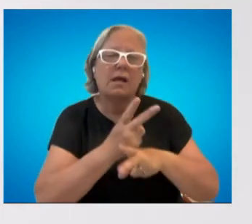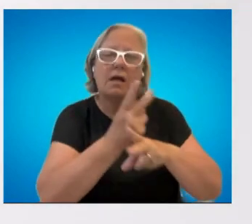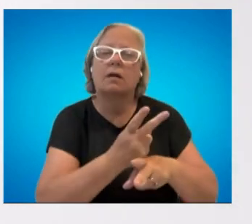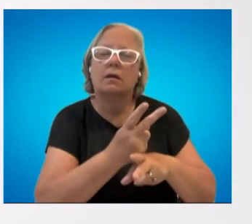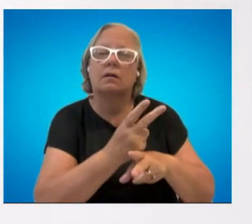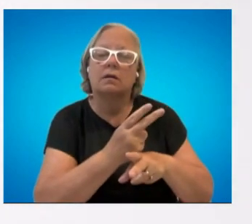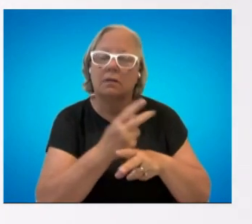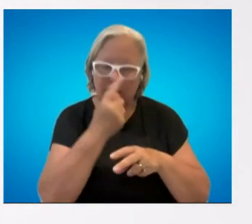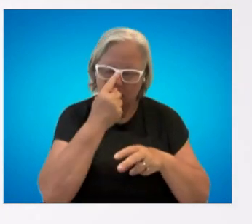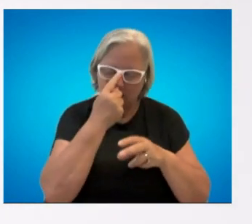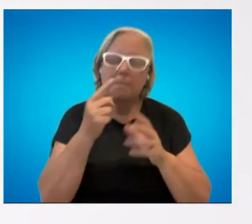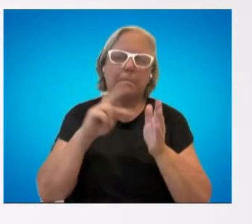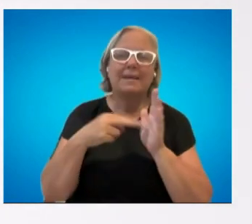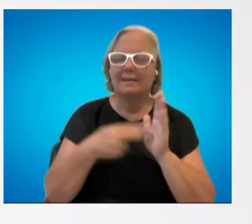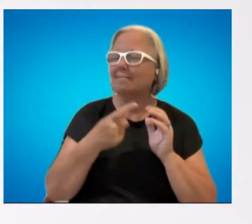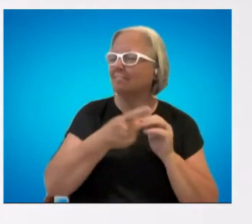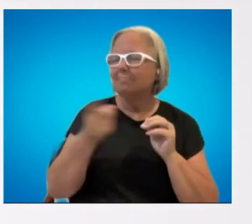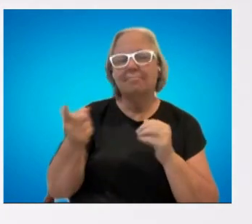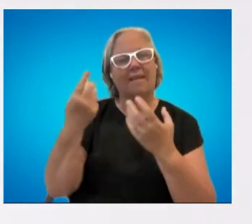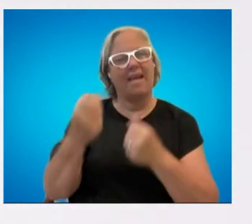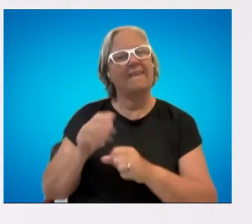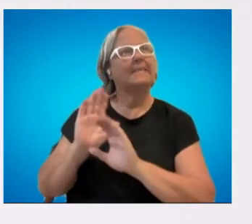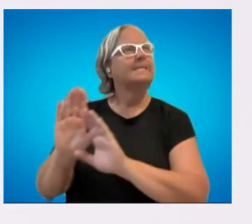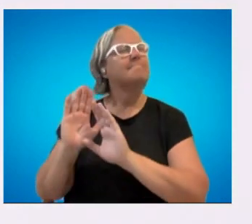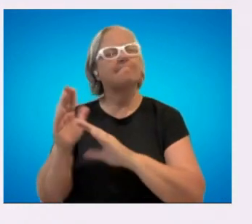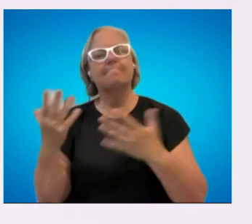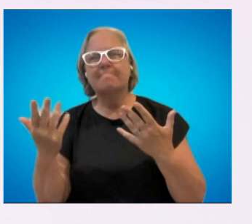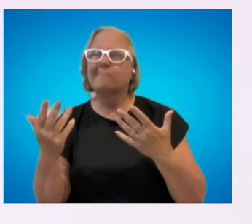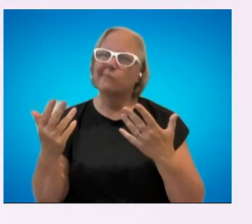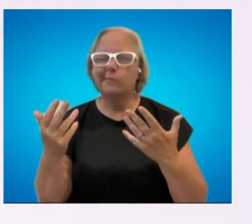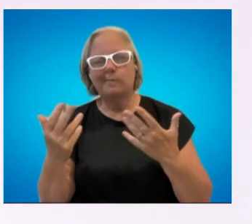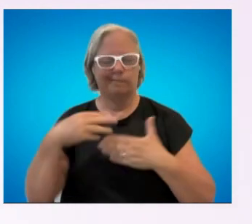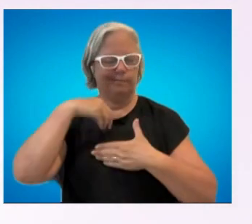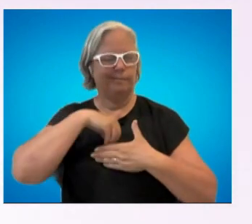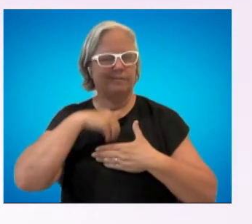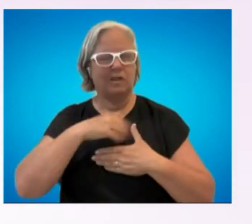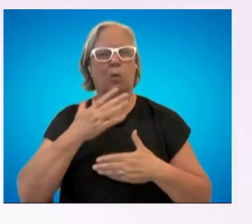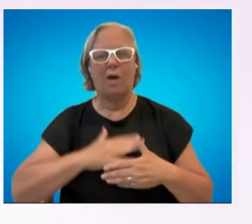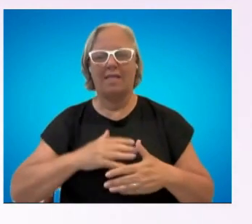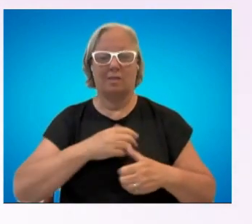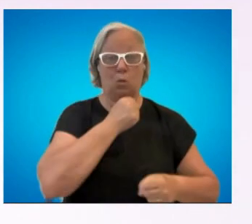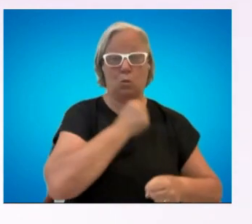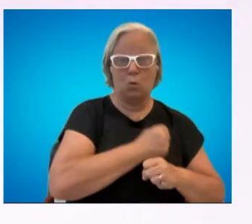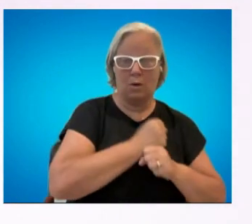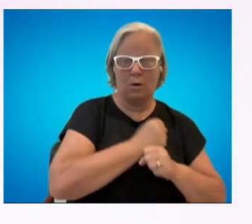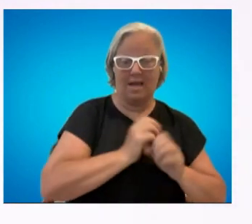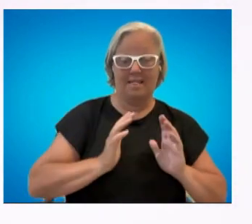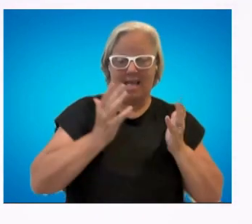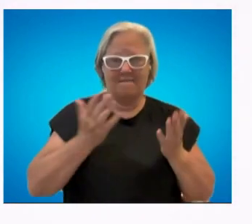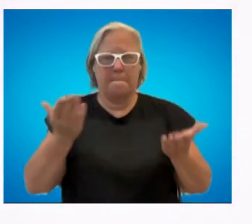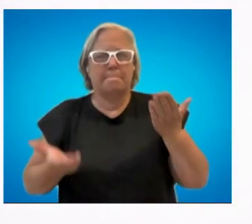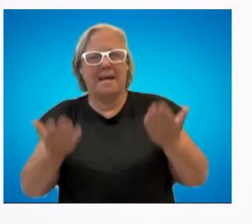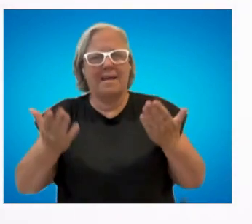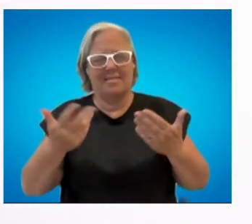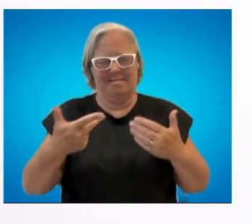certain challenges when it comes to work-life balance. And as Frederica said, we